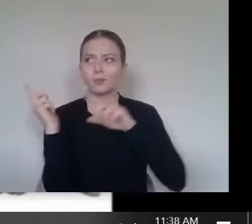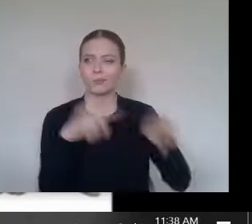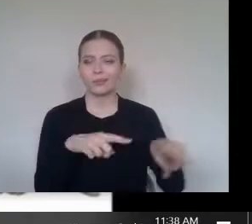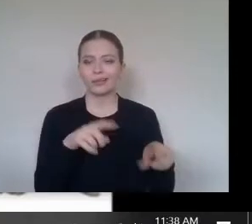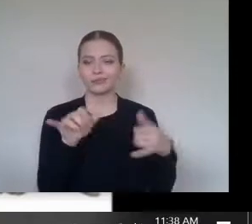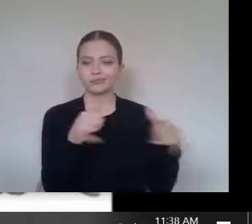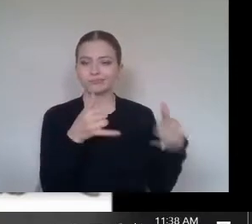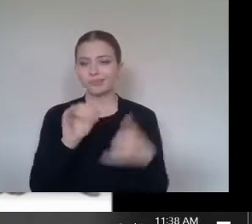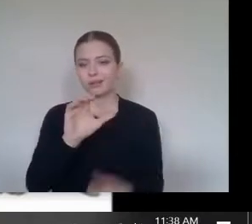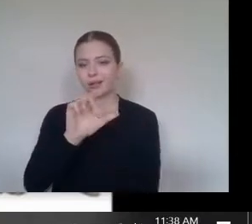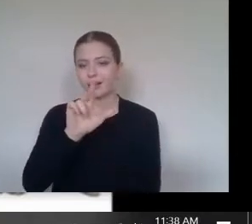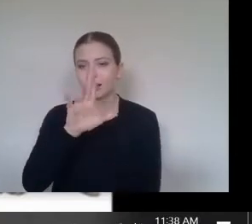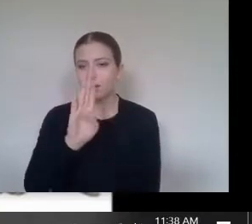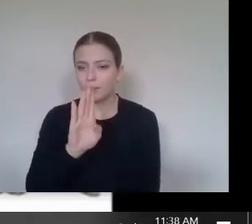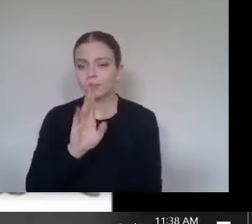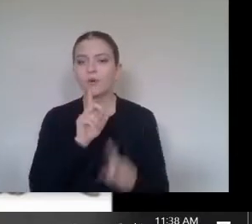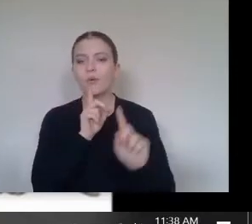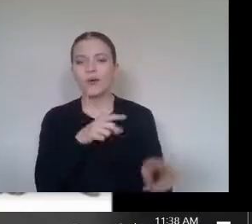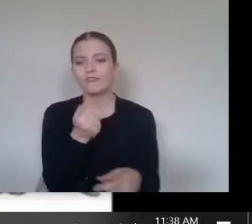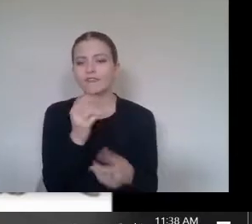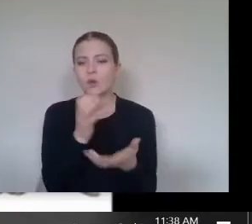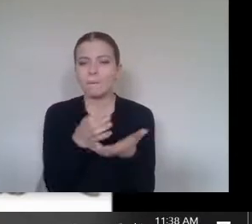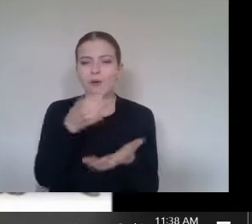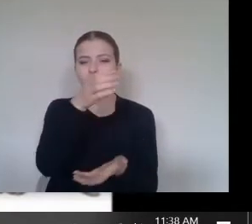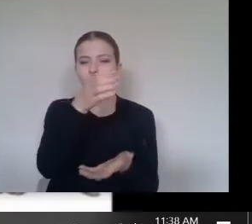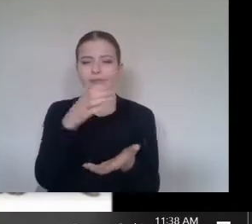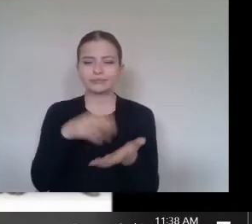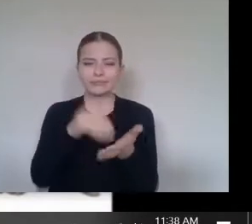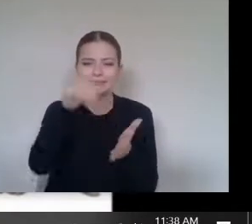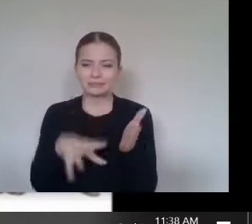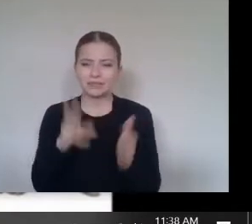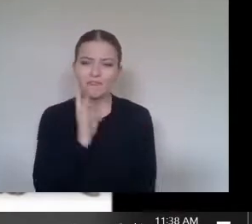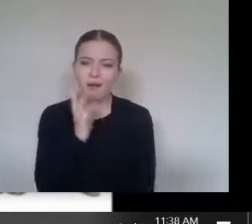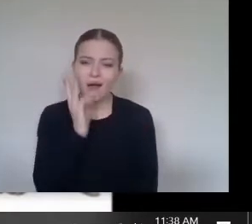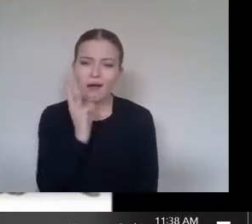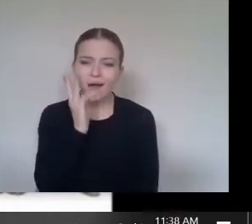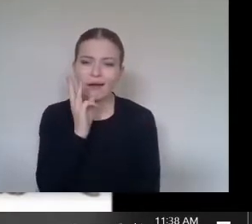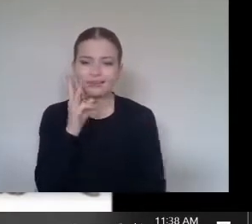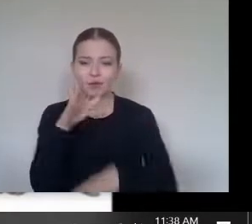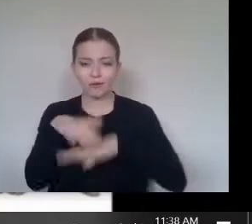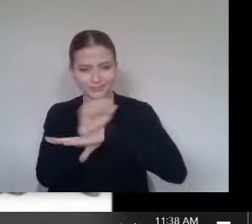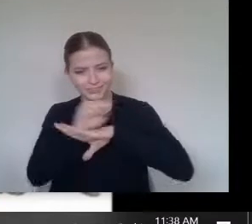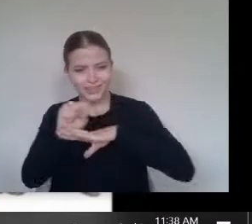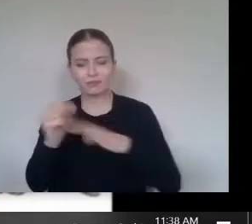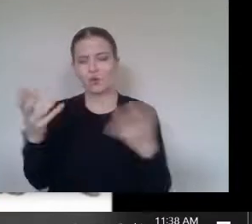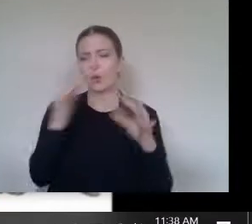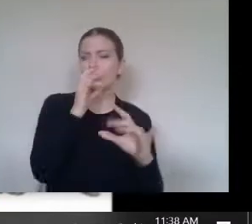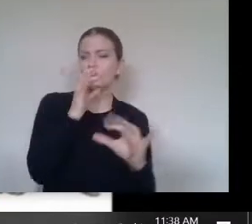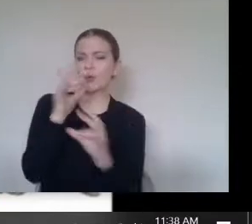of expensive wine and then took the stage, swinging and dancing until dawn.